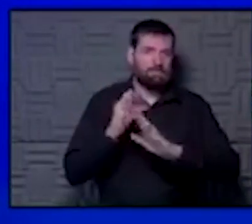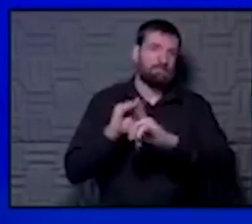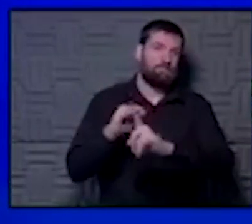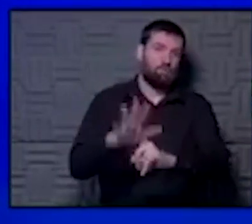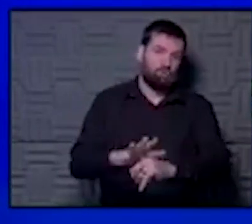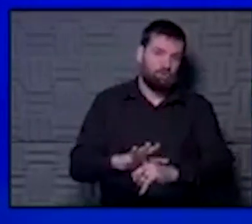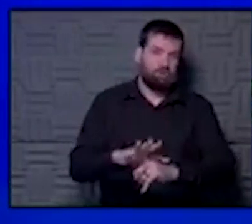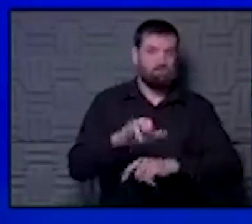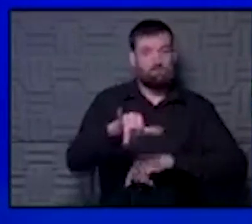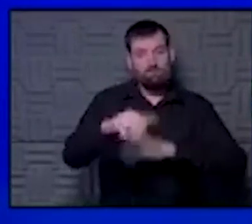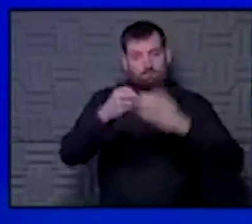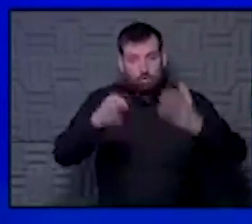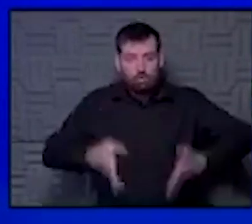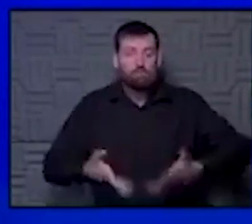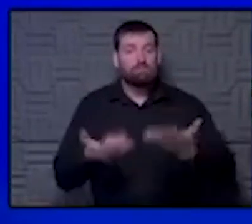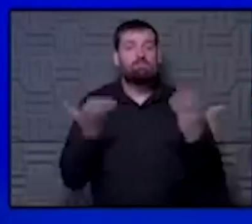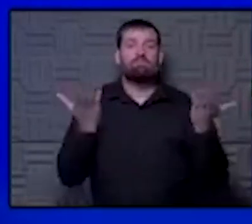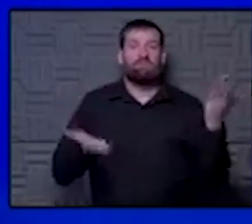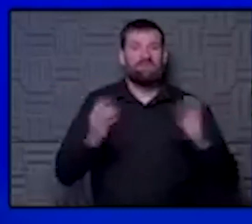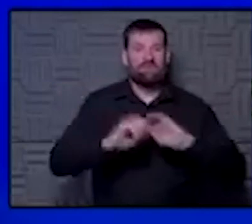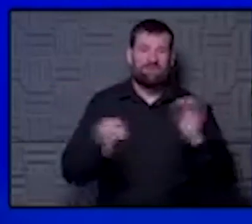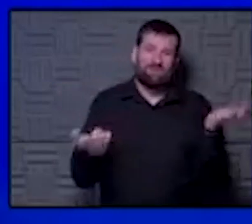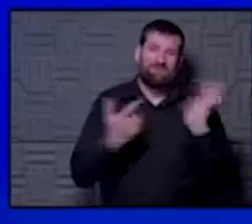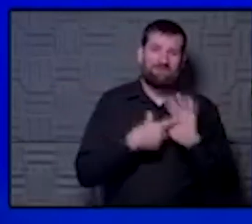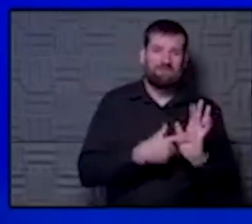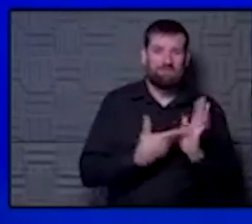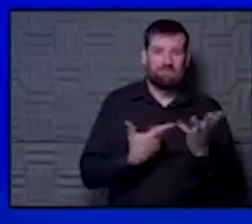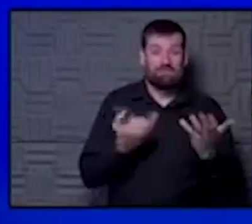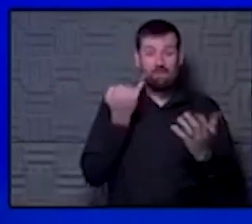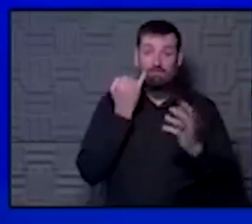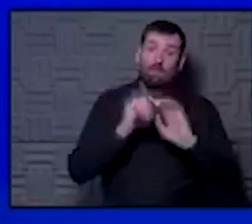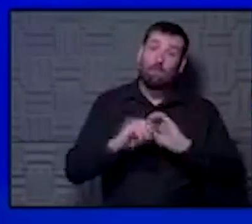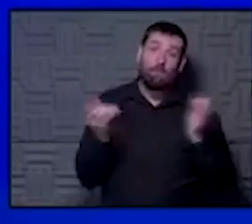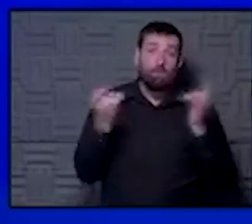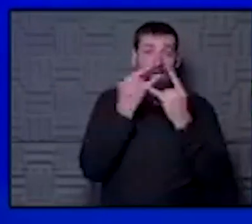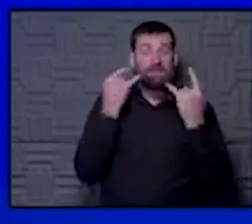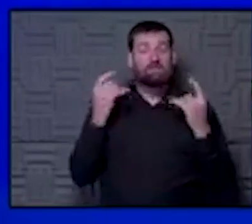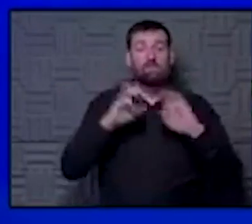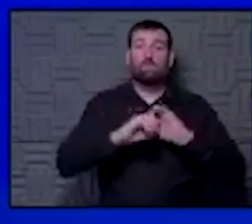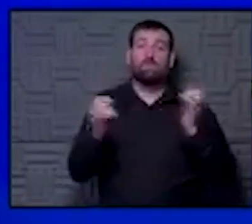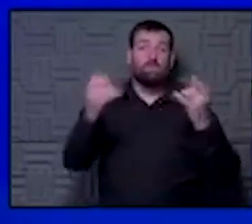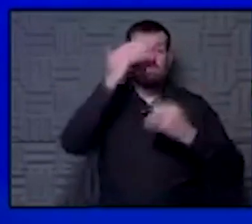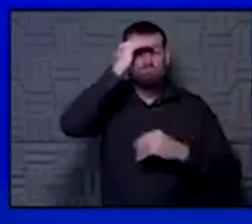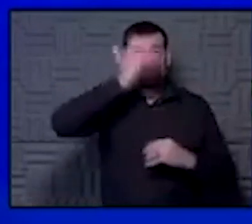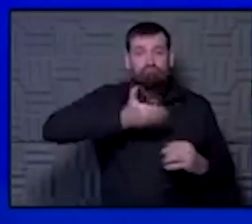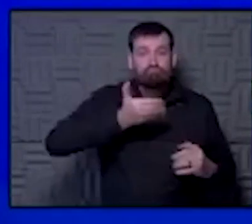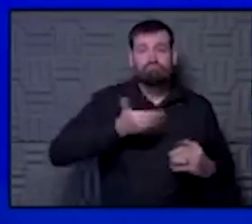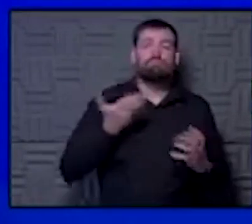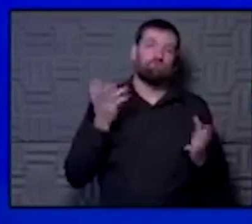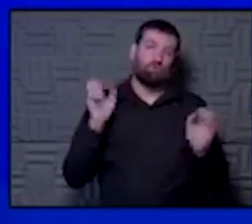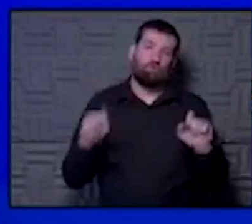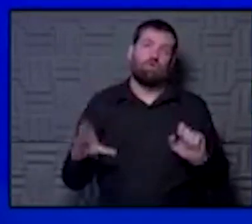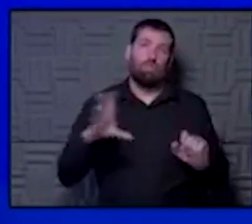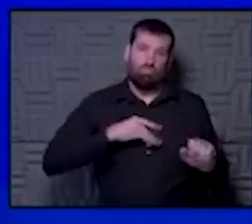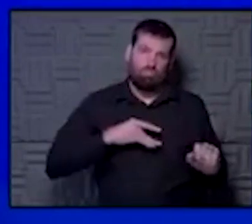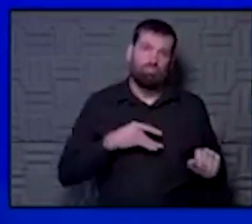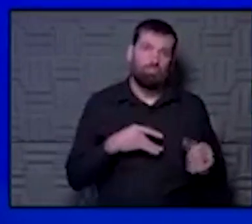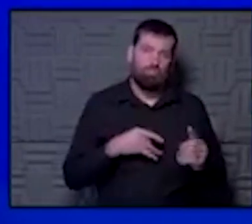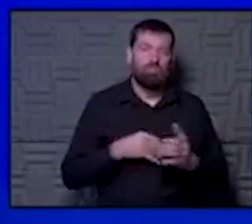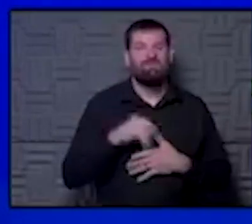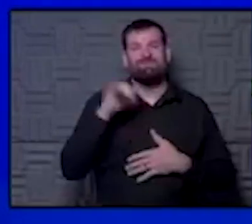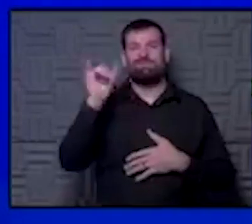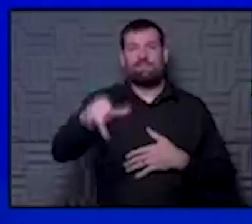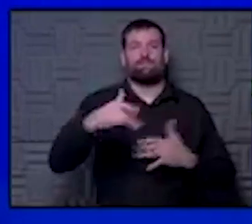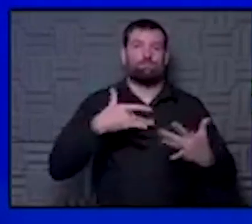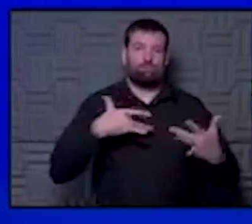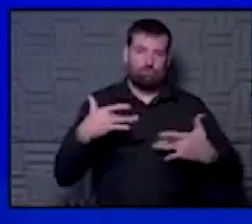exposure because that person may be asymptomatic and you may be getting it, and if you don't have a mask on, you don't have your face shield on, you can get it. So that's the